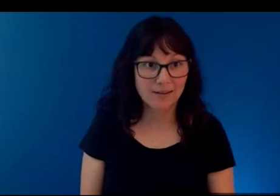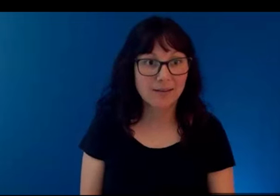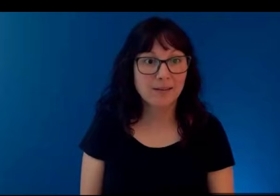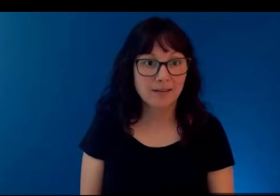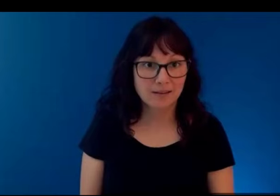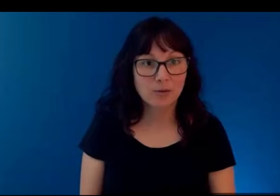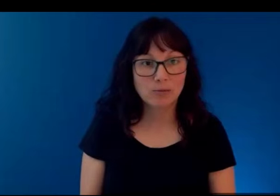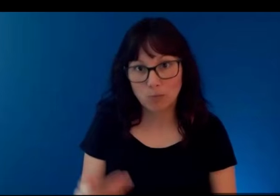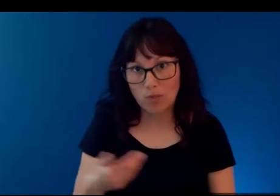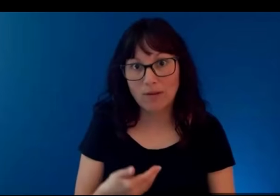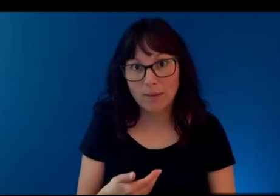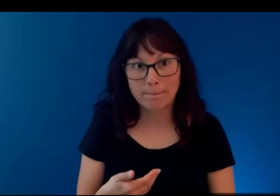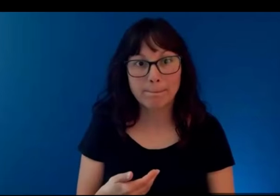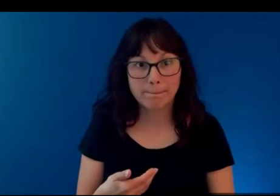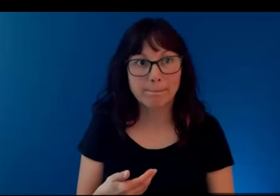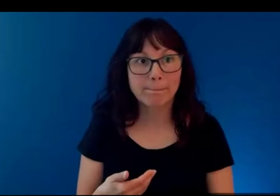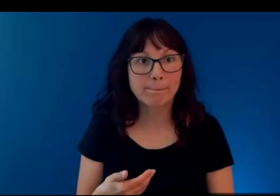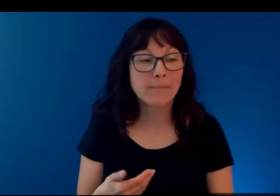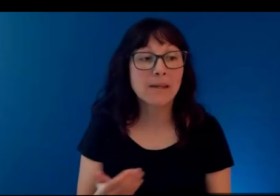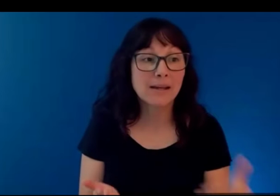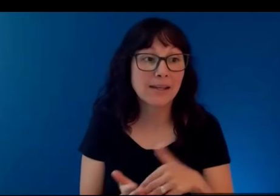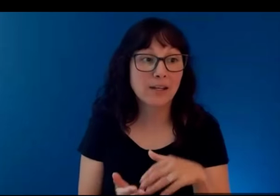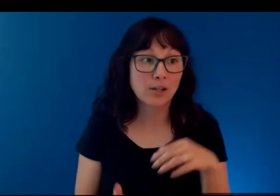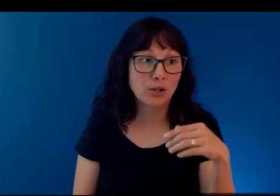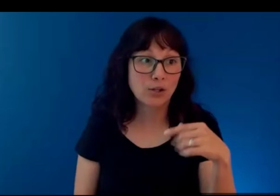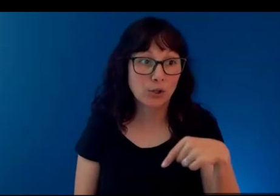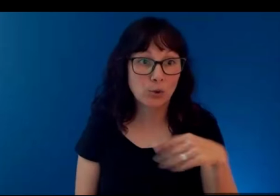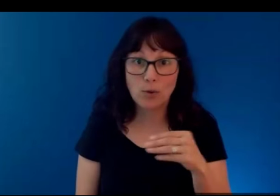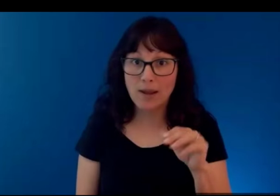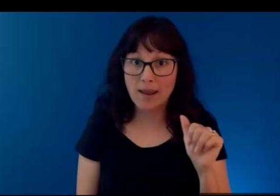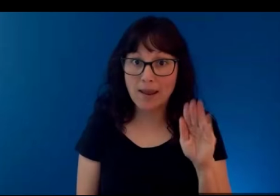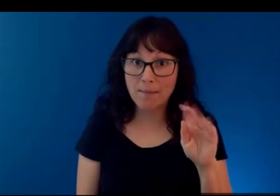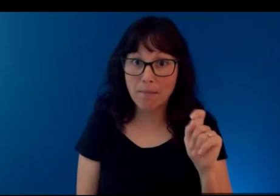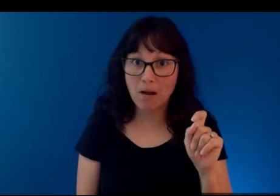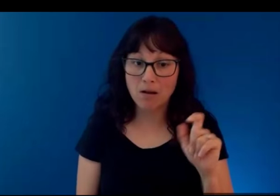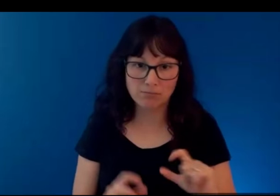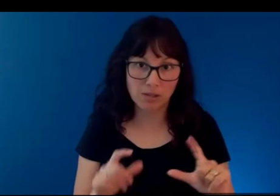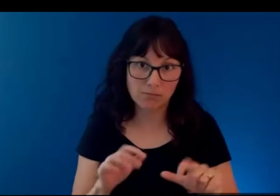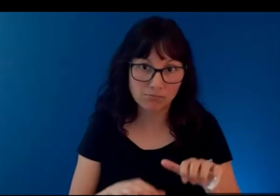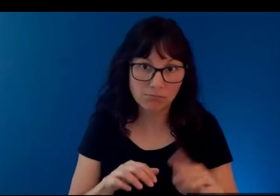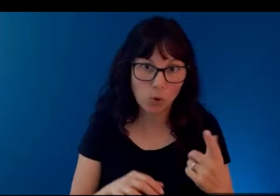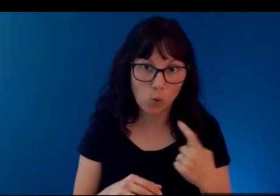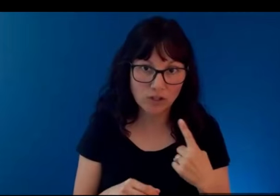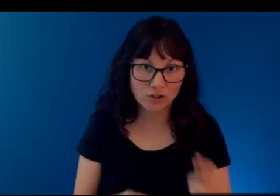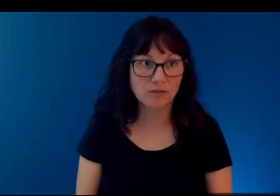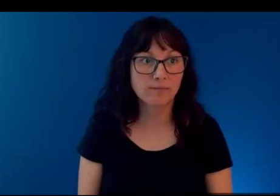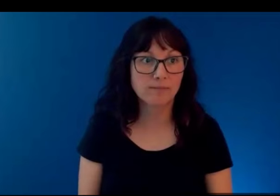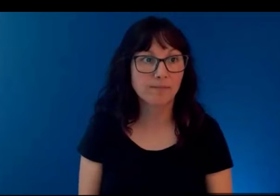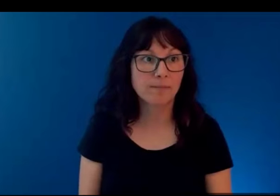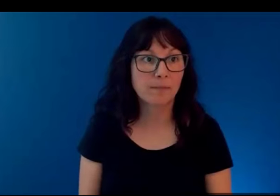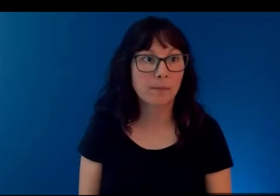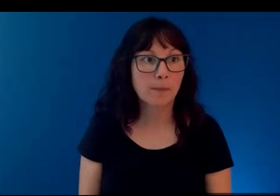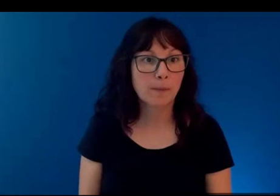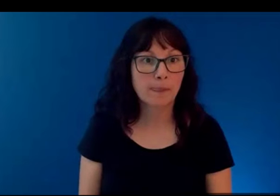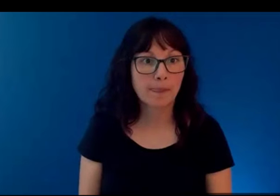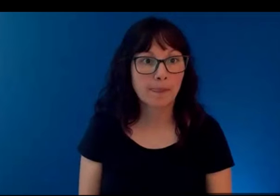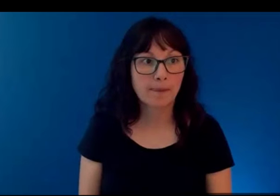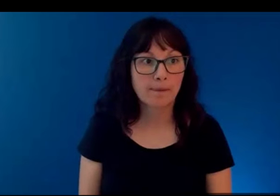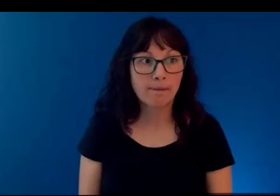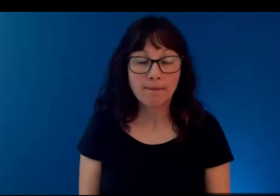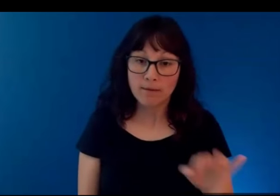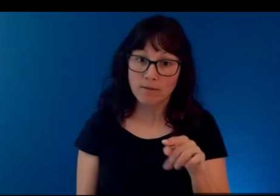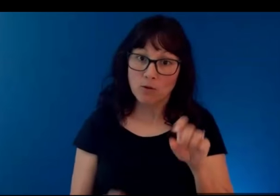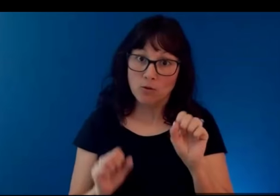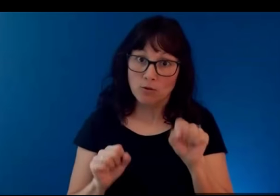was mentioned, the Q&A box are for questions. If you can try to make complete questions, that way